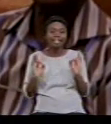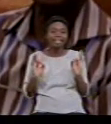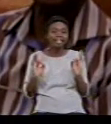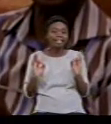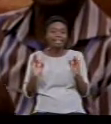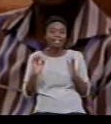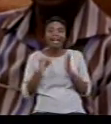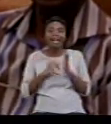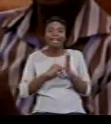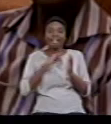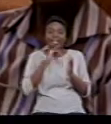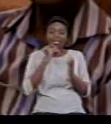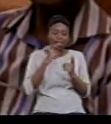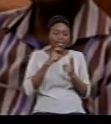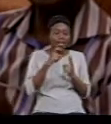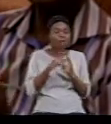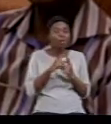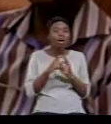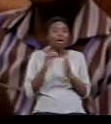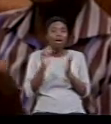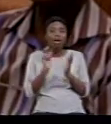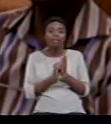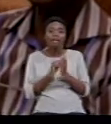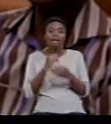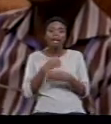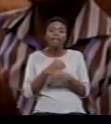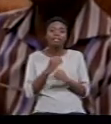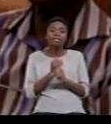That sets me free.